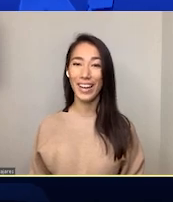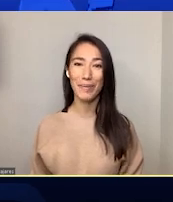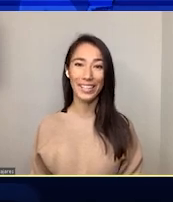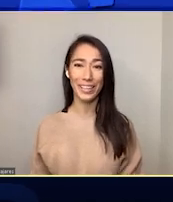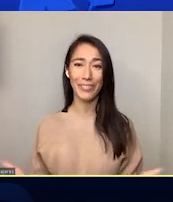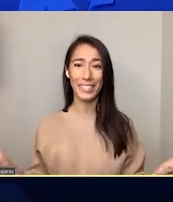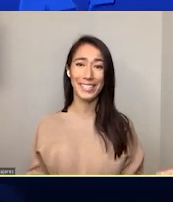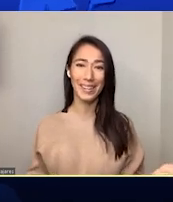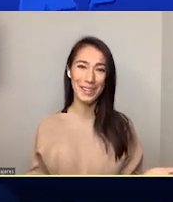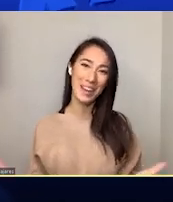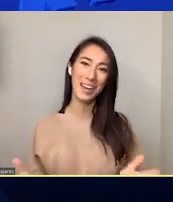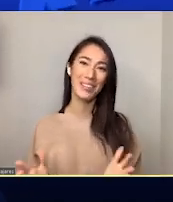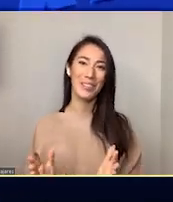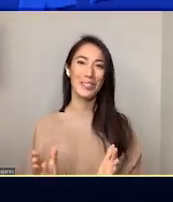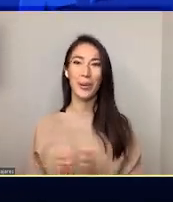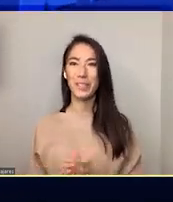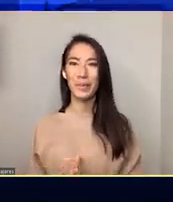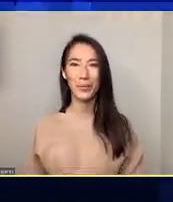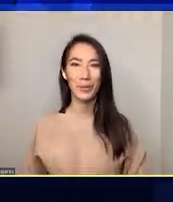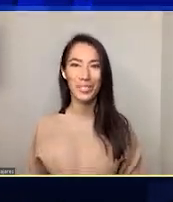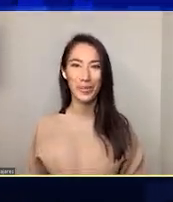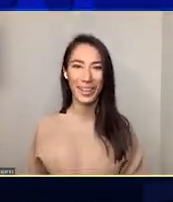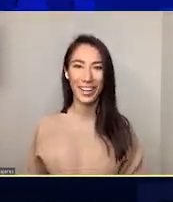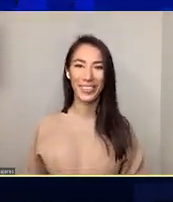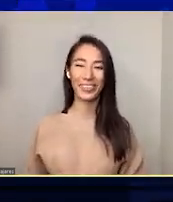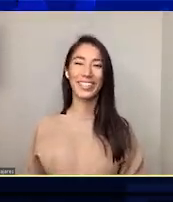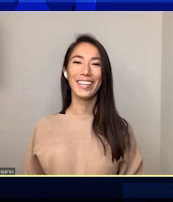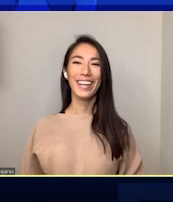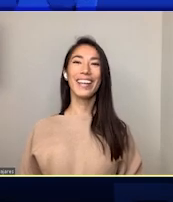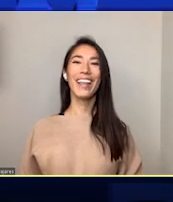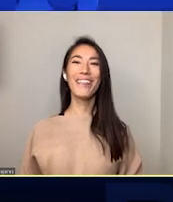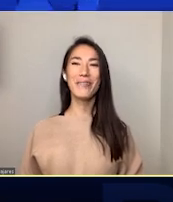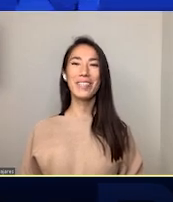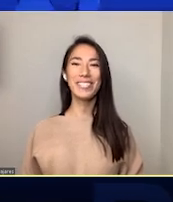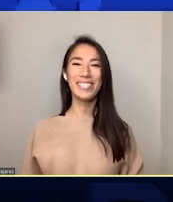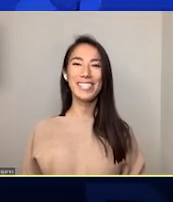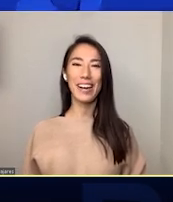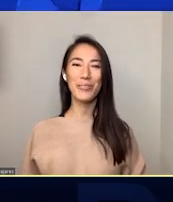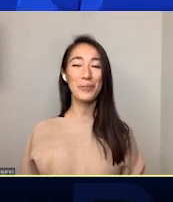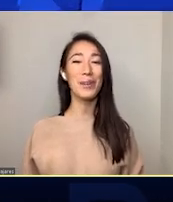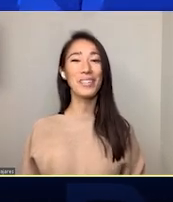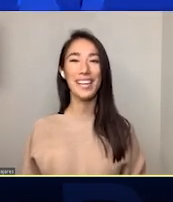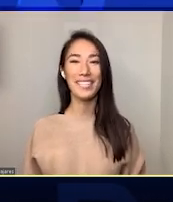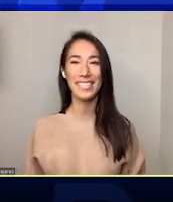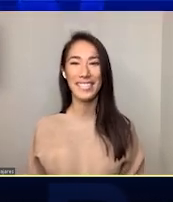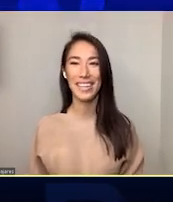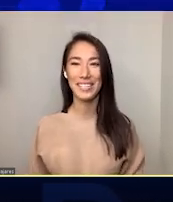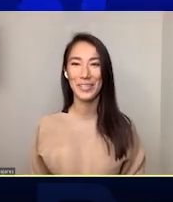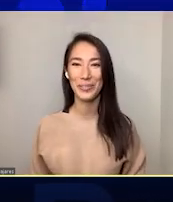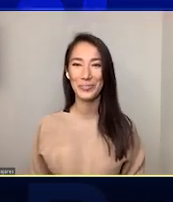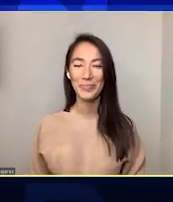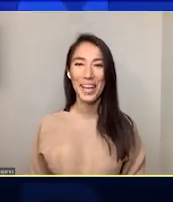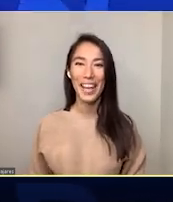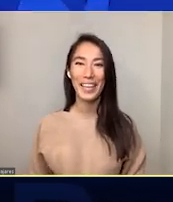that are happening here in this time now. So, hopefully, 2021 is the one that will allow everybody to see that. Of course, we're excited to see that